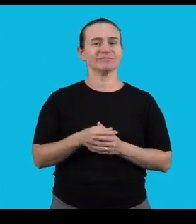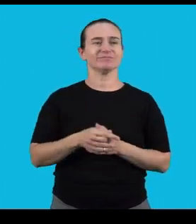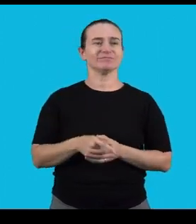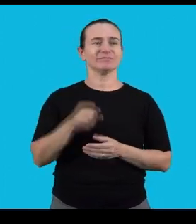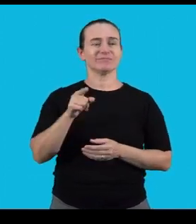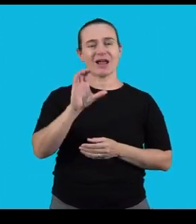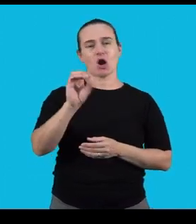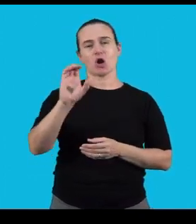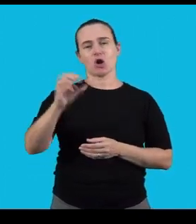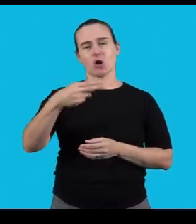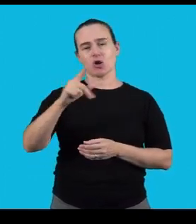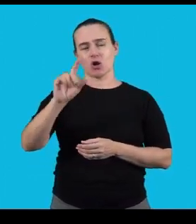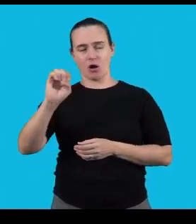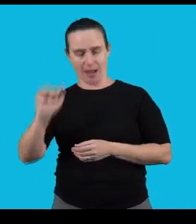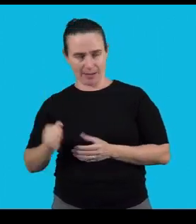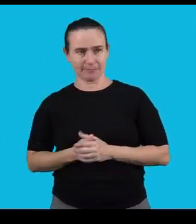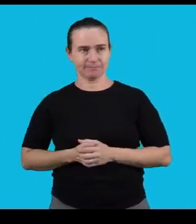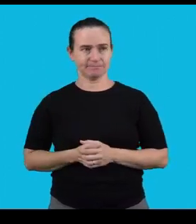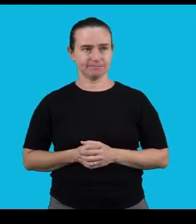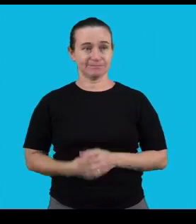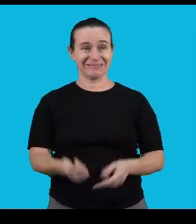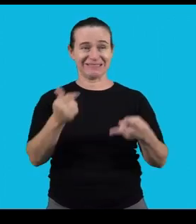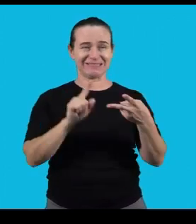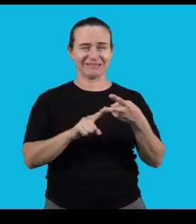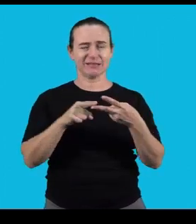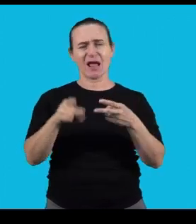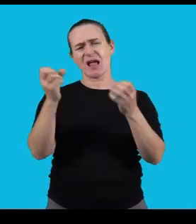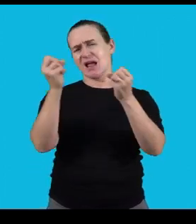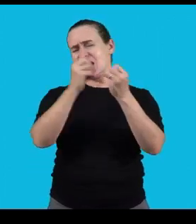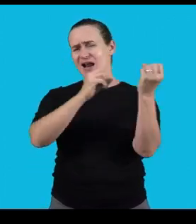Corti, these are receptors which are found on the cochlea.